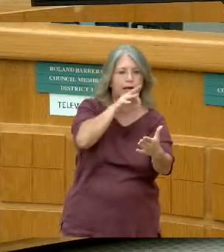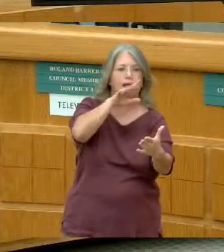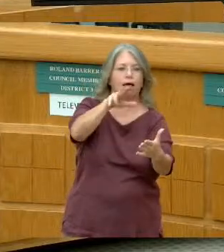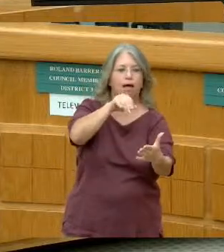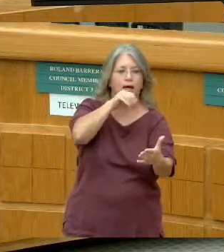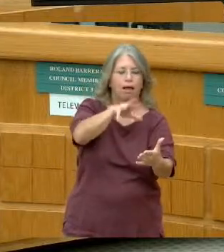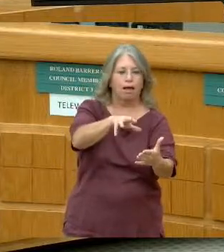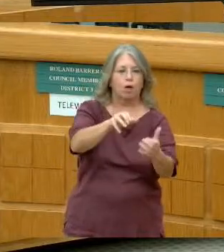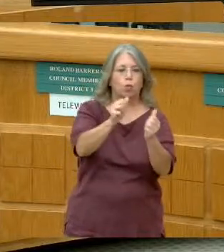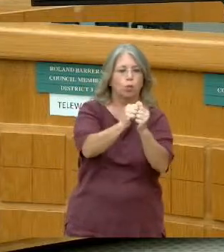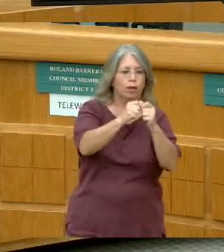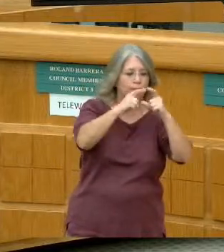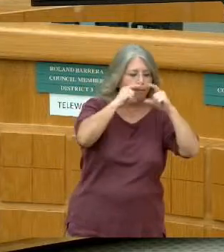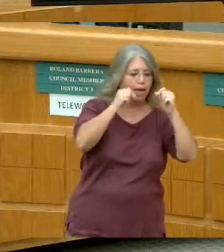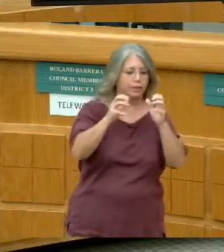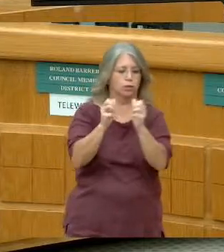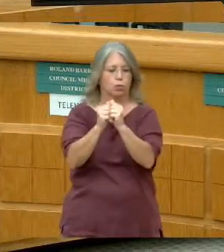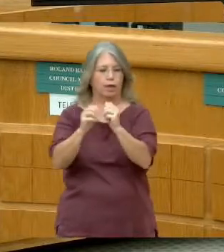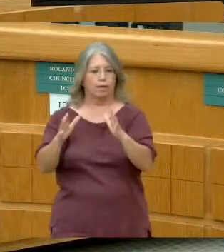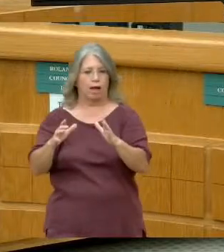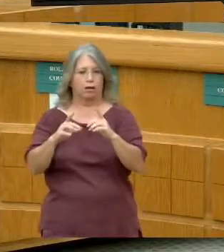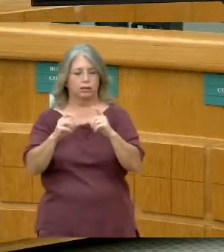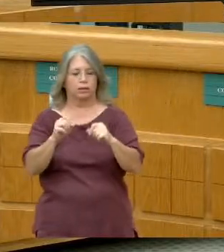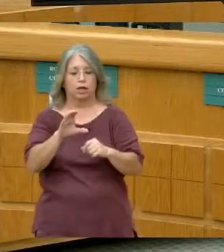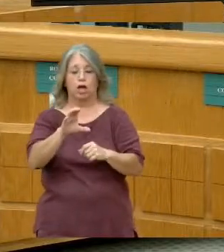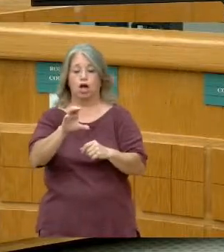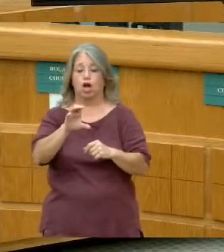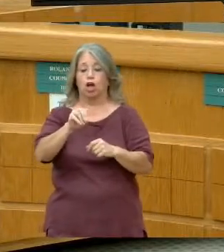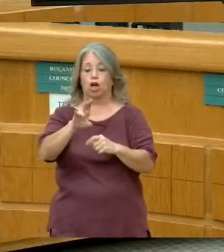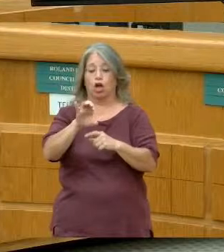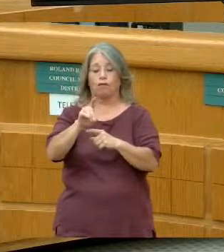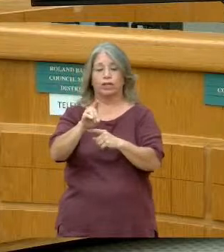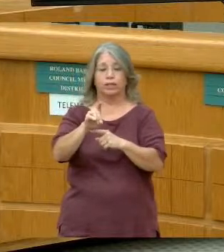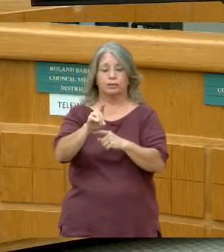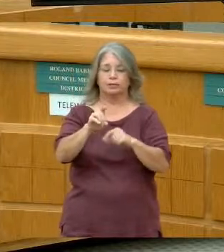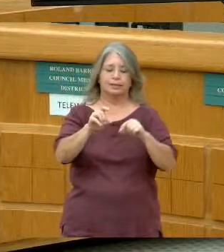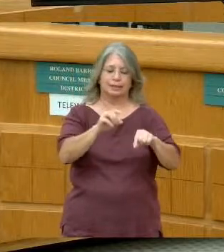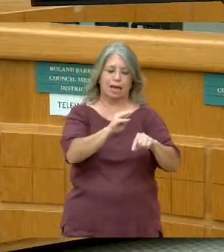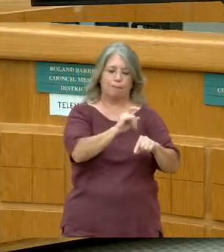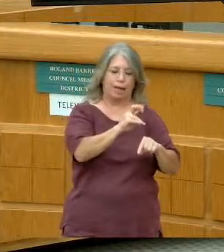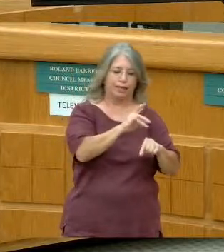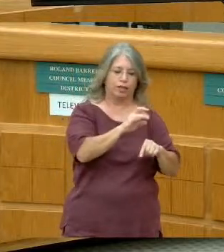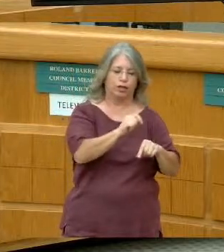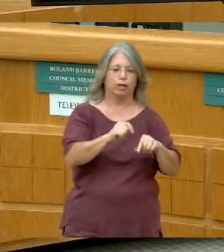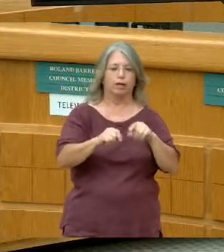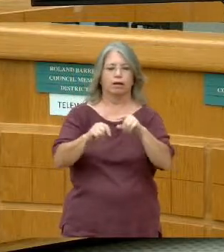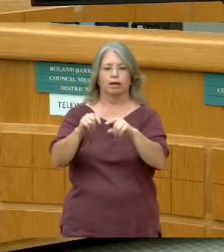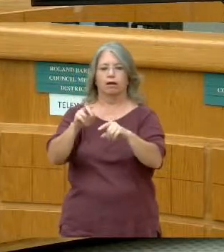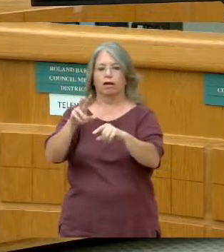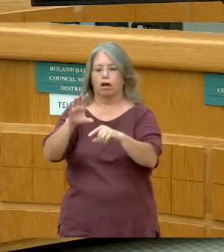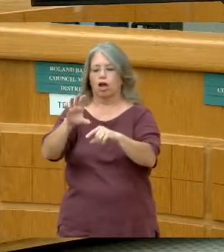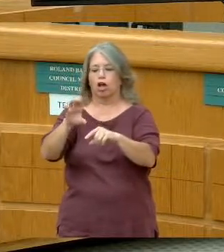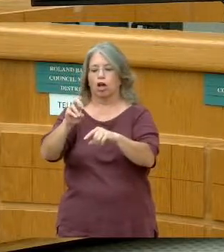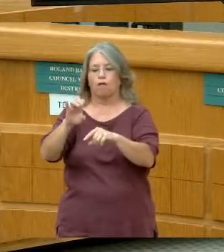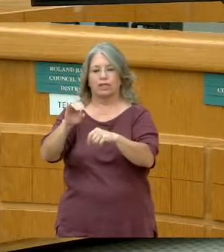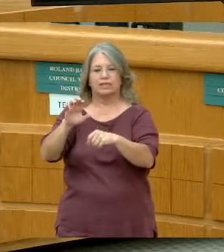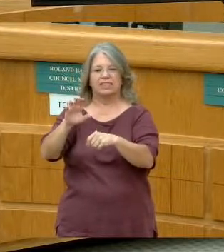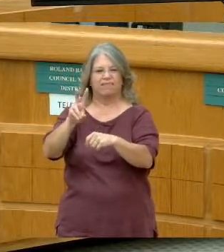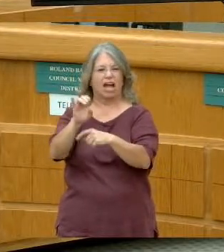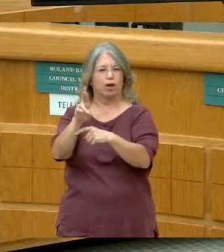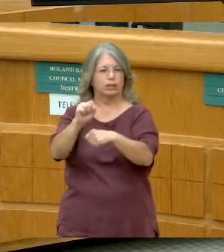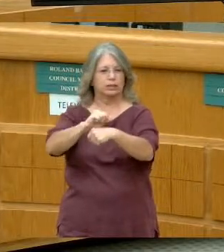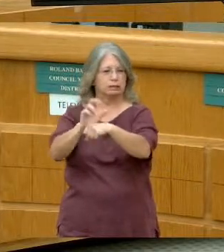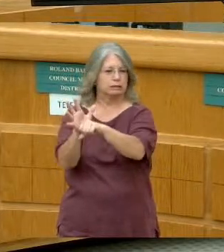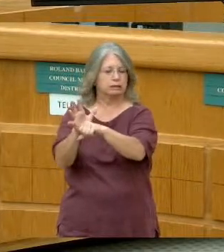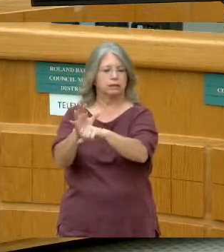while COVID-19 is not a bacteria, it's a virus, COVID-19 is transmitted in the same droplets that transmitted those bacteria to those plates. And